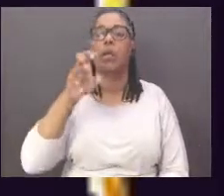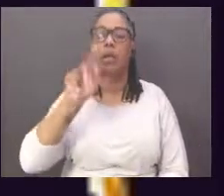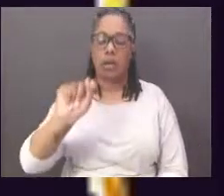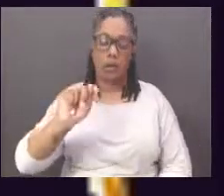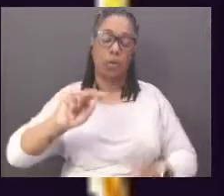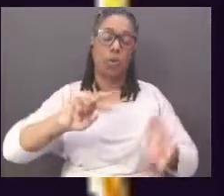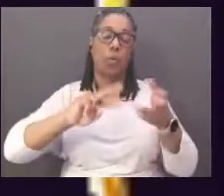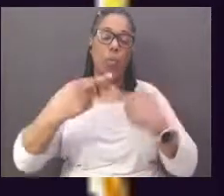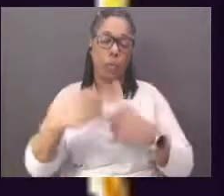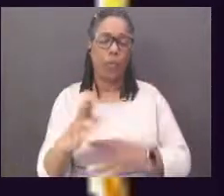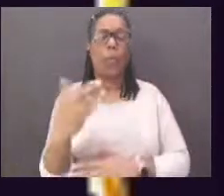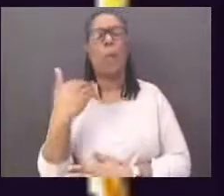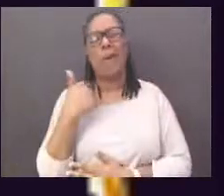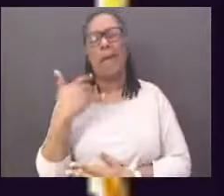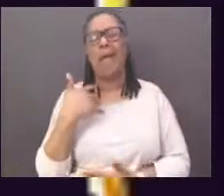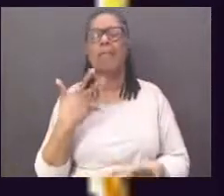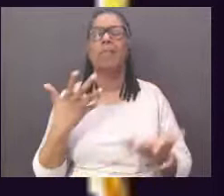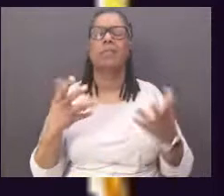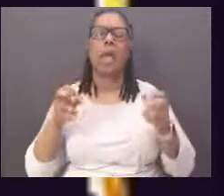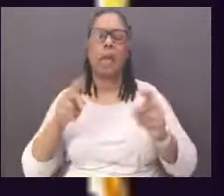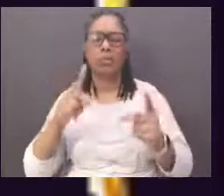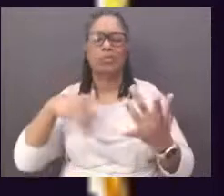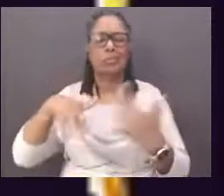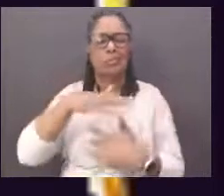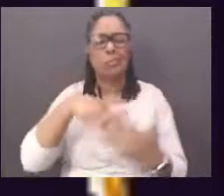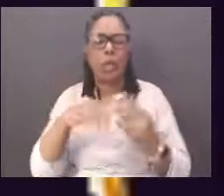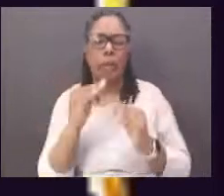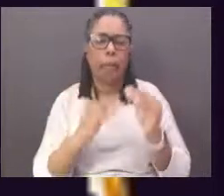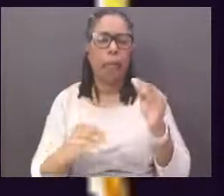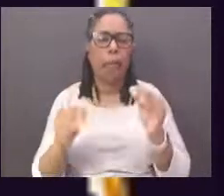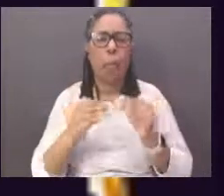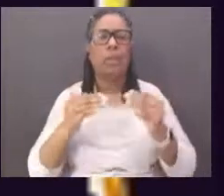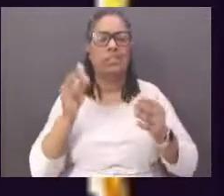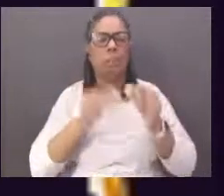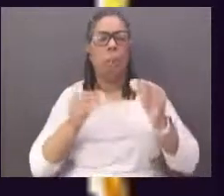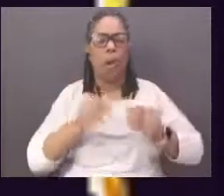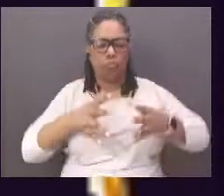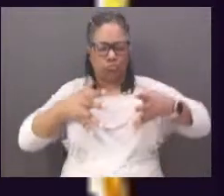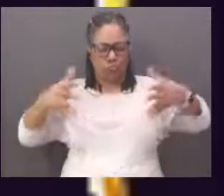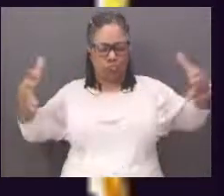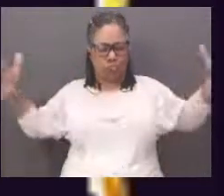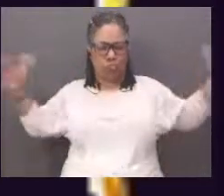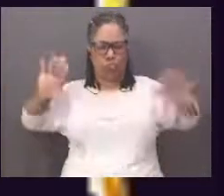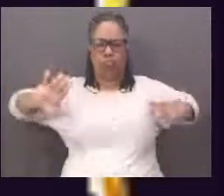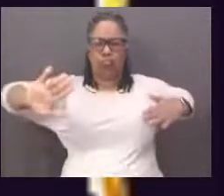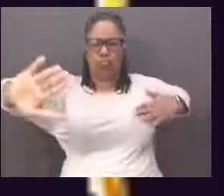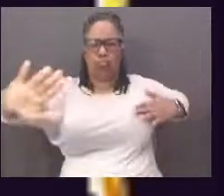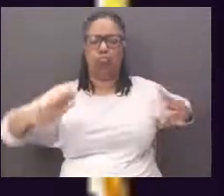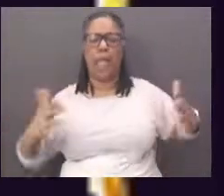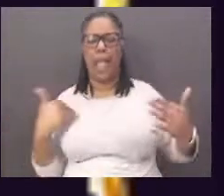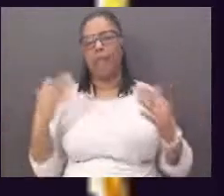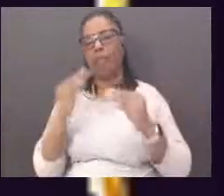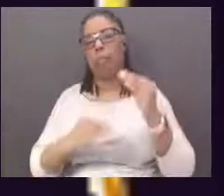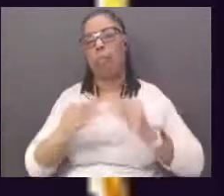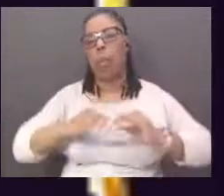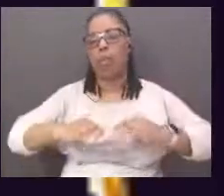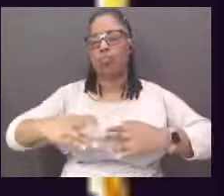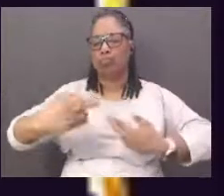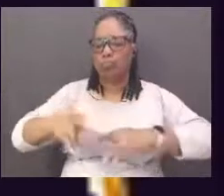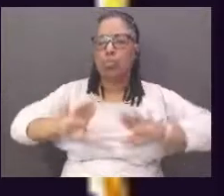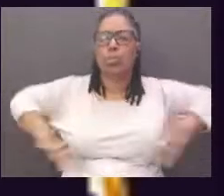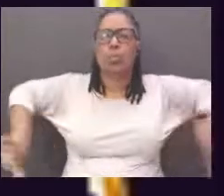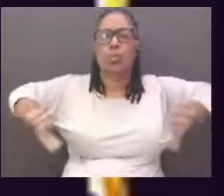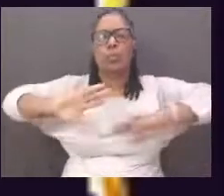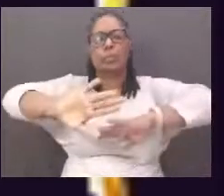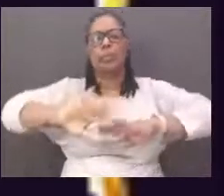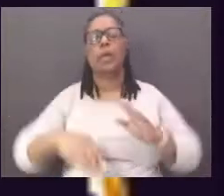one another in the Bradley building, a more cavernous space with air moving. But while on our campus, the requirement